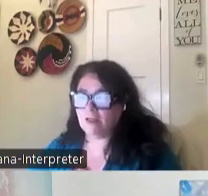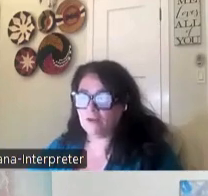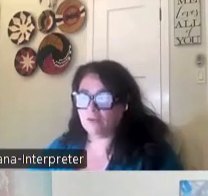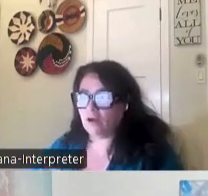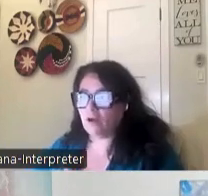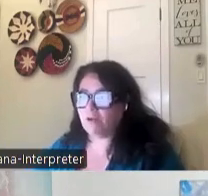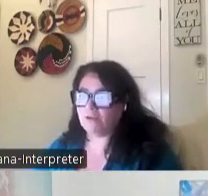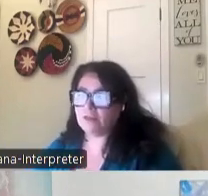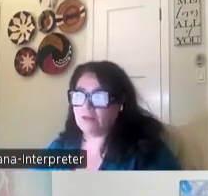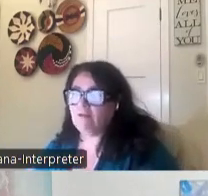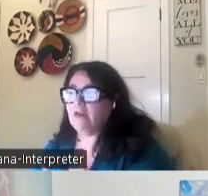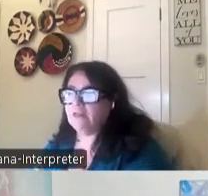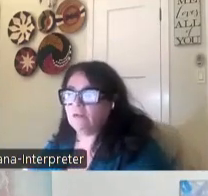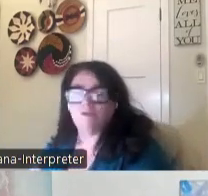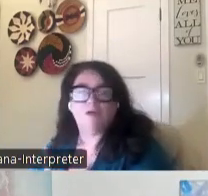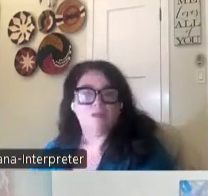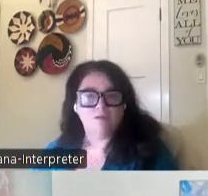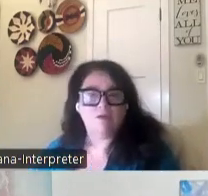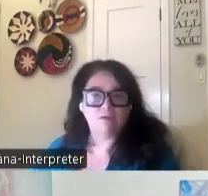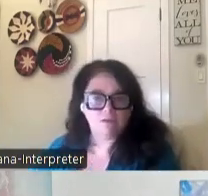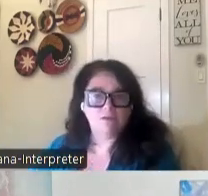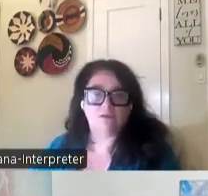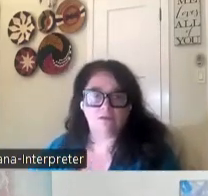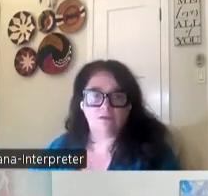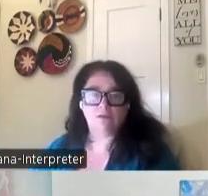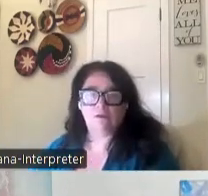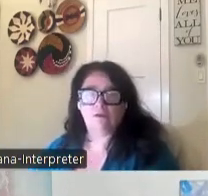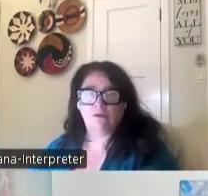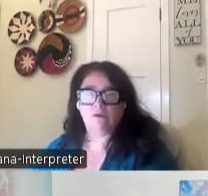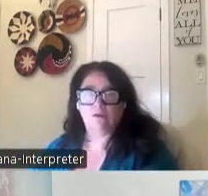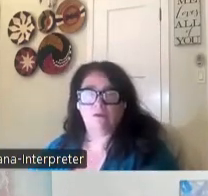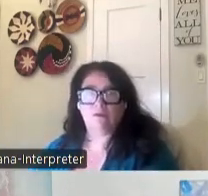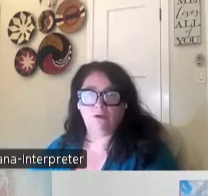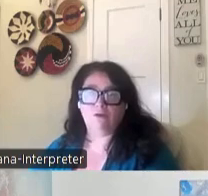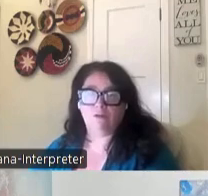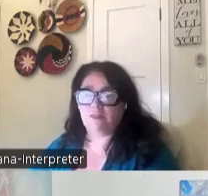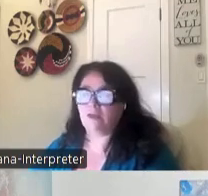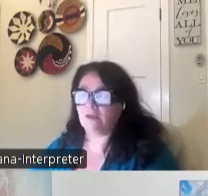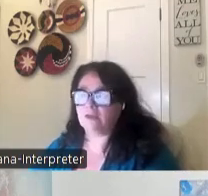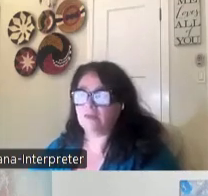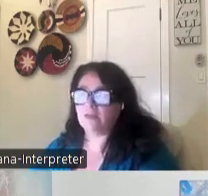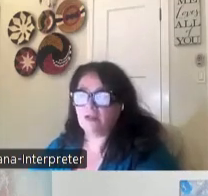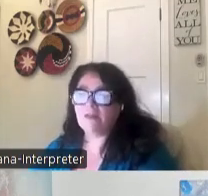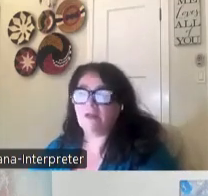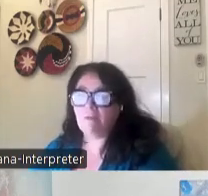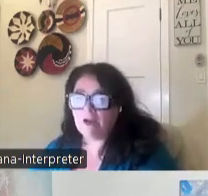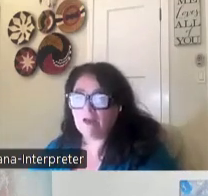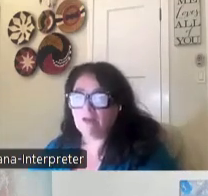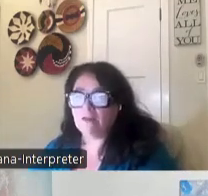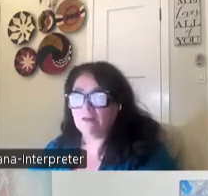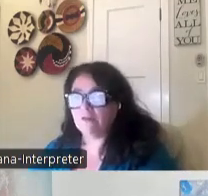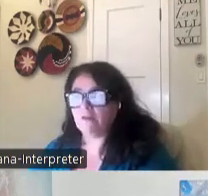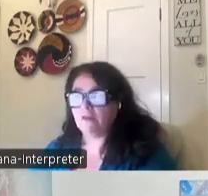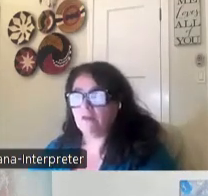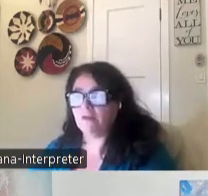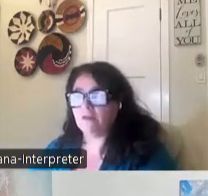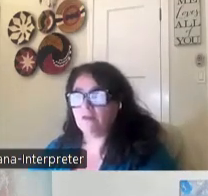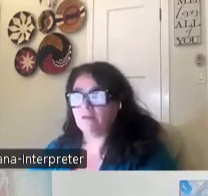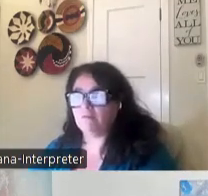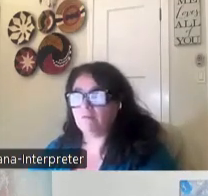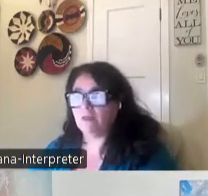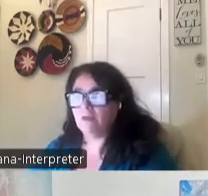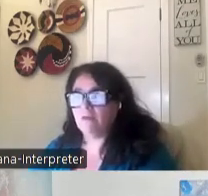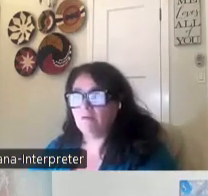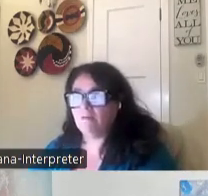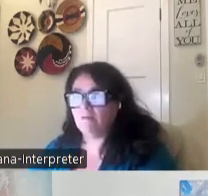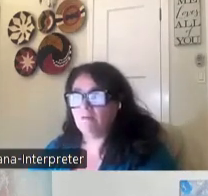context. California exists at the margin of the stable subtropical climate regime to its south